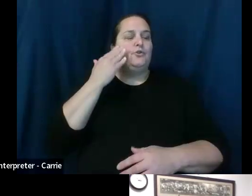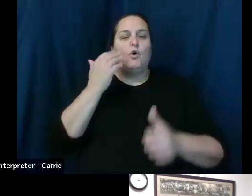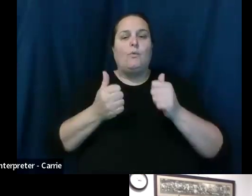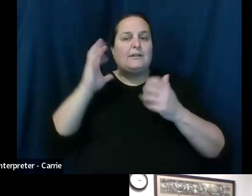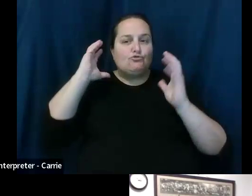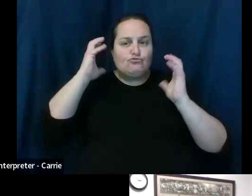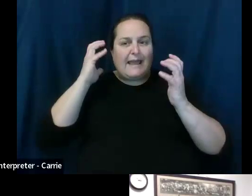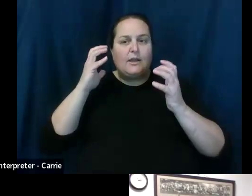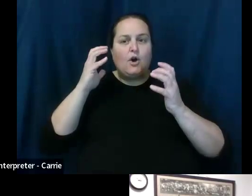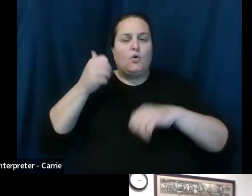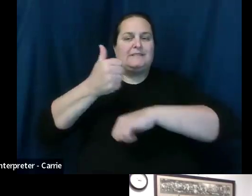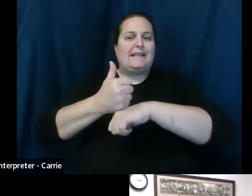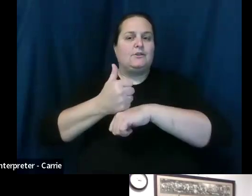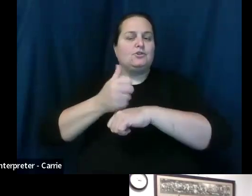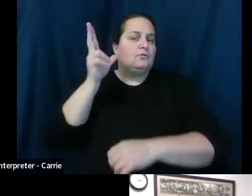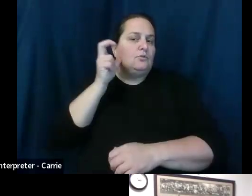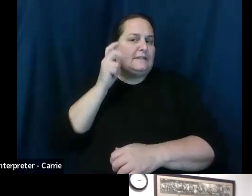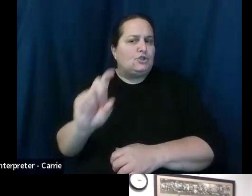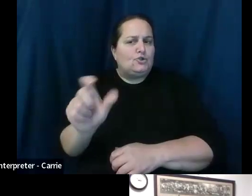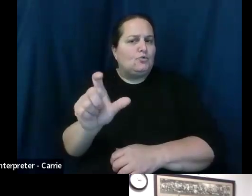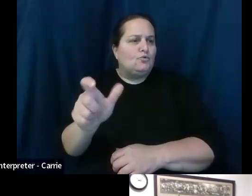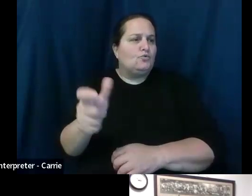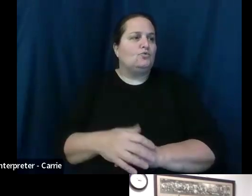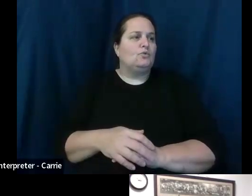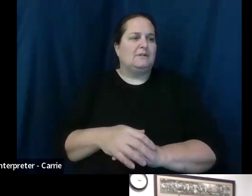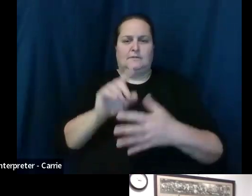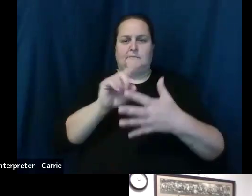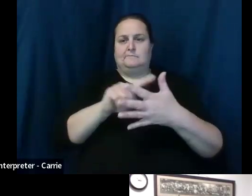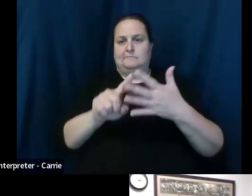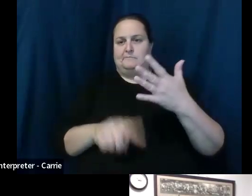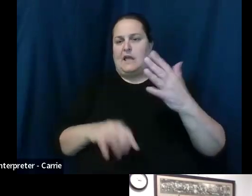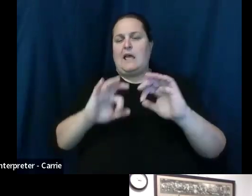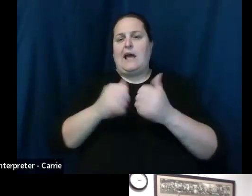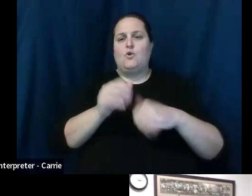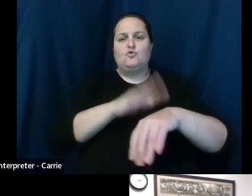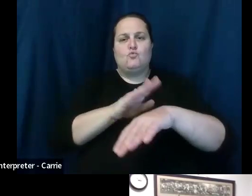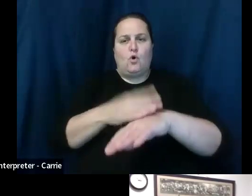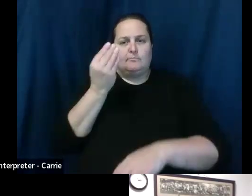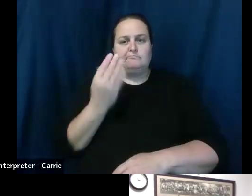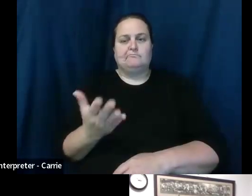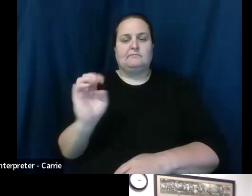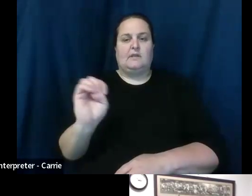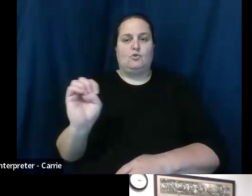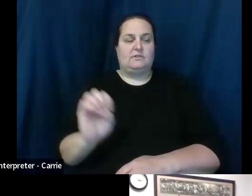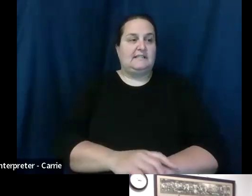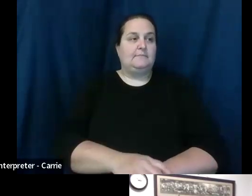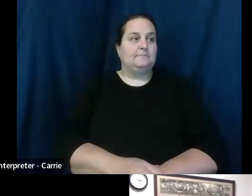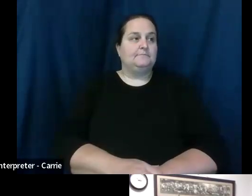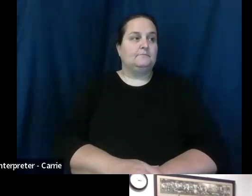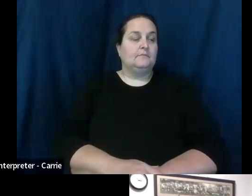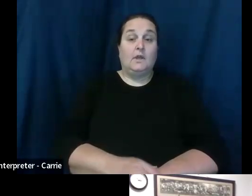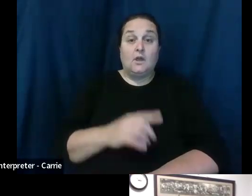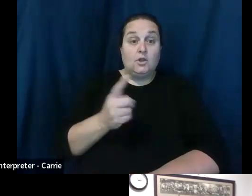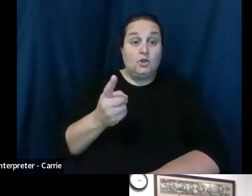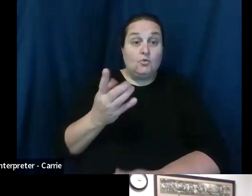to? All of those different aspects of being alerted, being warned about disasters. You want to